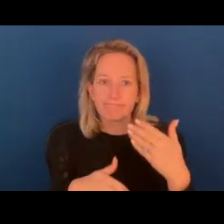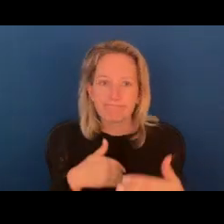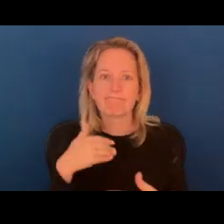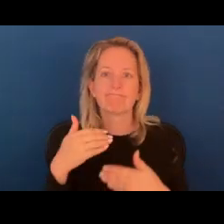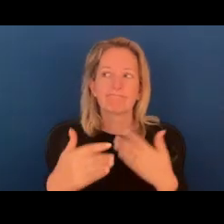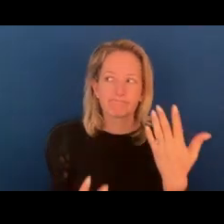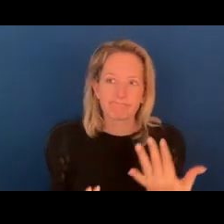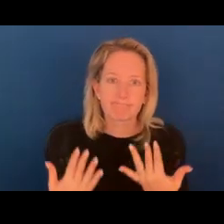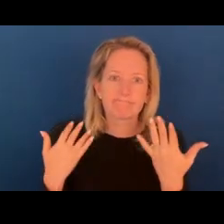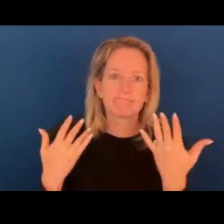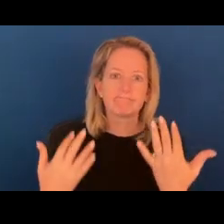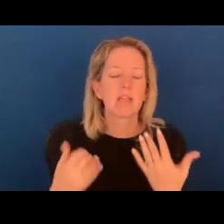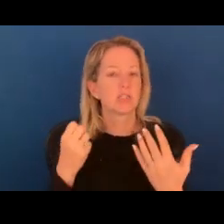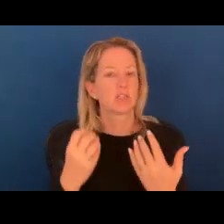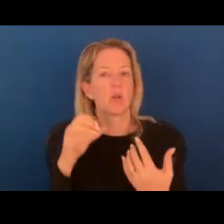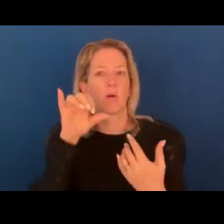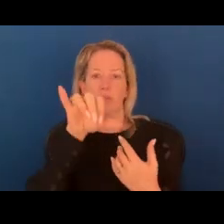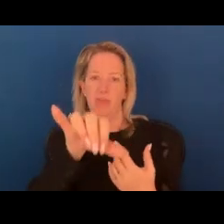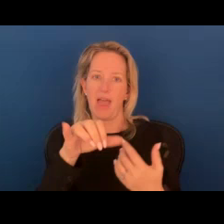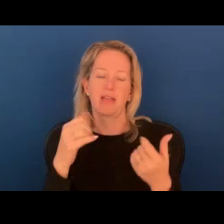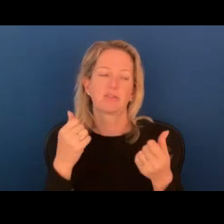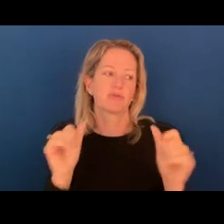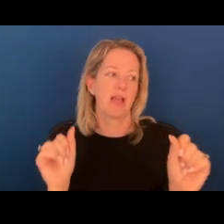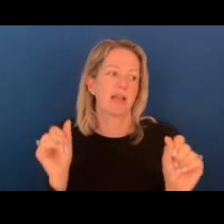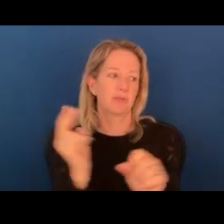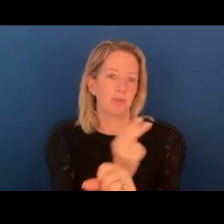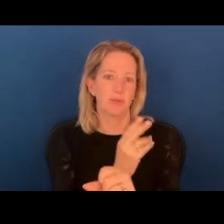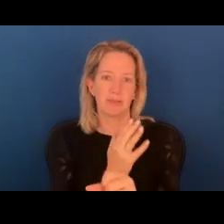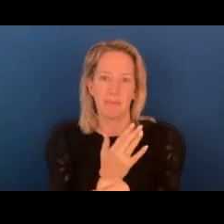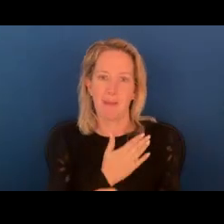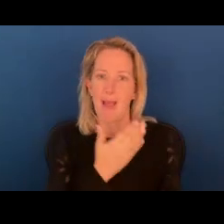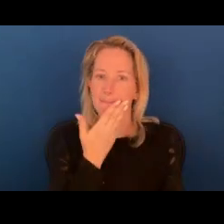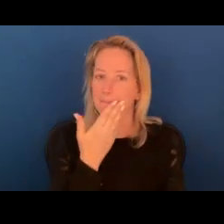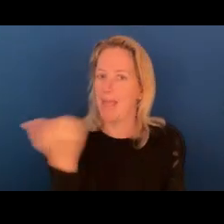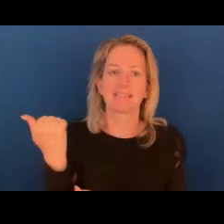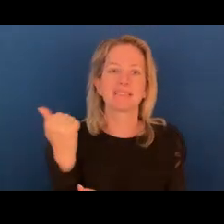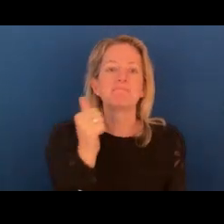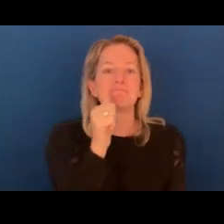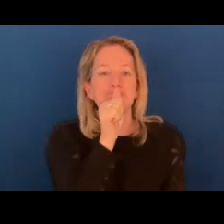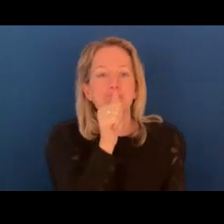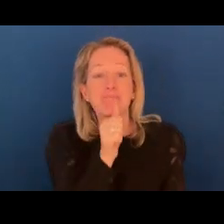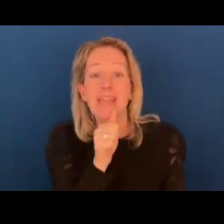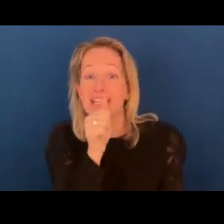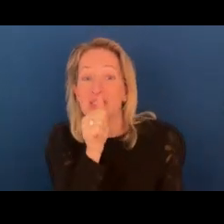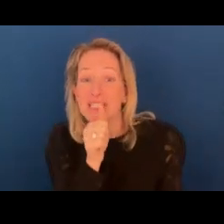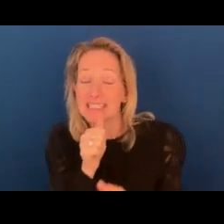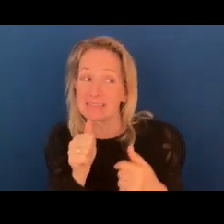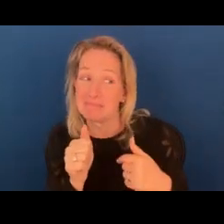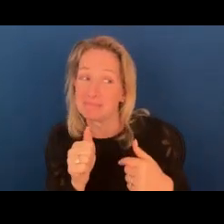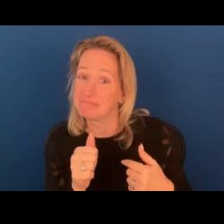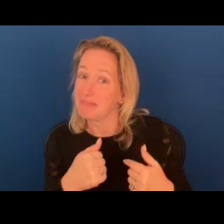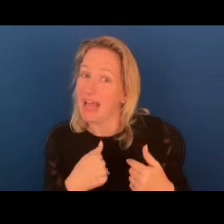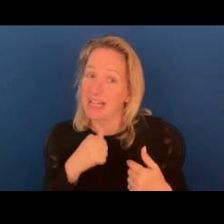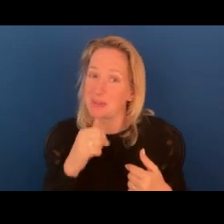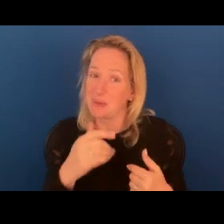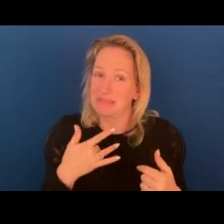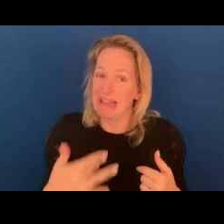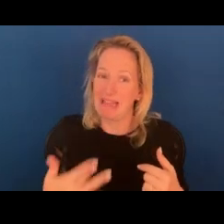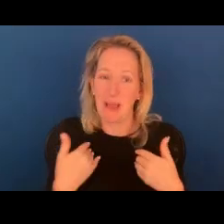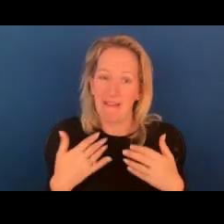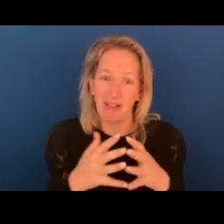anticipation of using all my best patience, which I don't really have a lot of, to just be